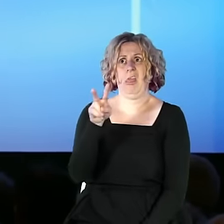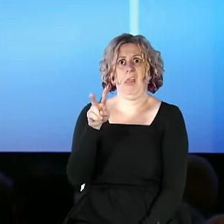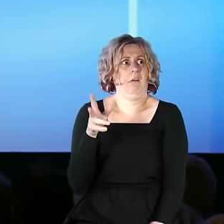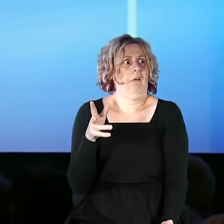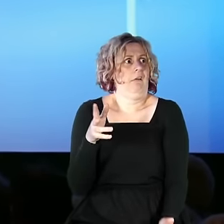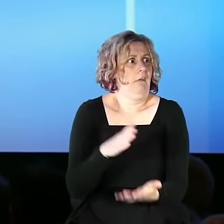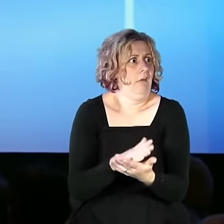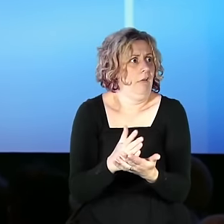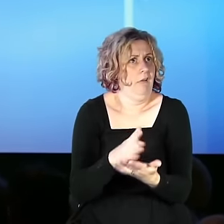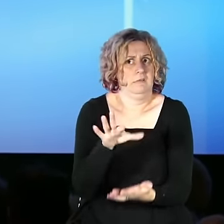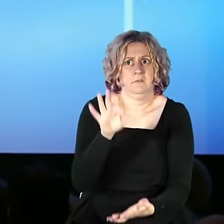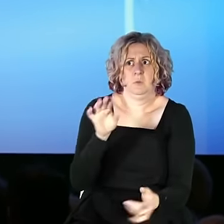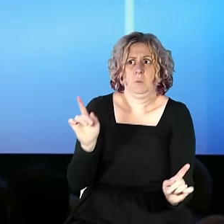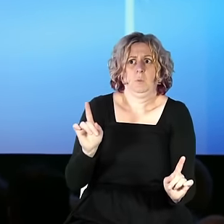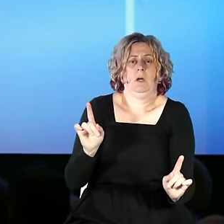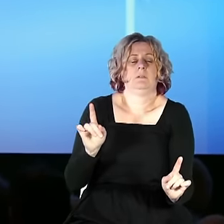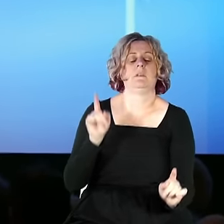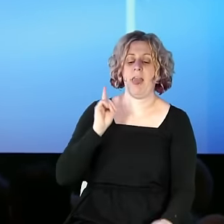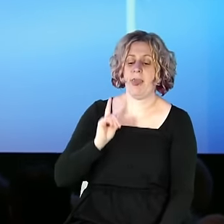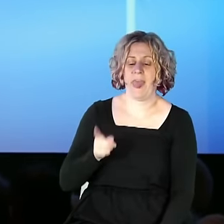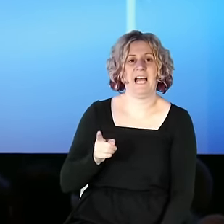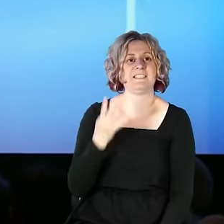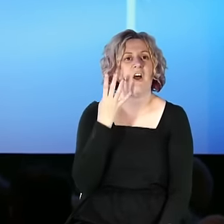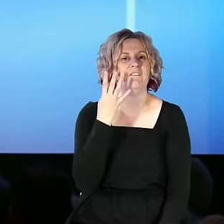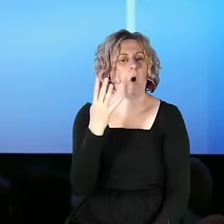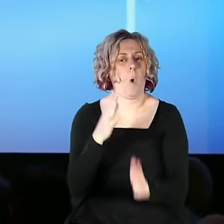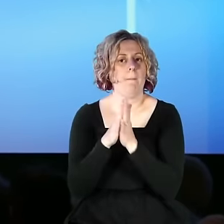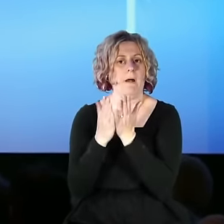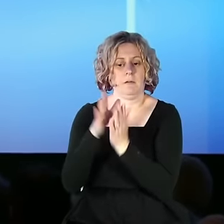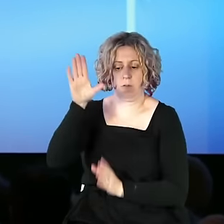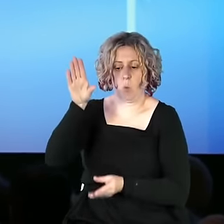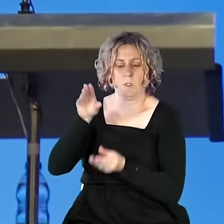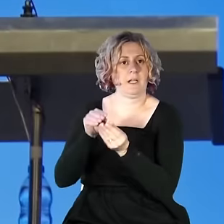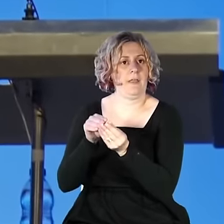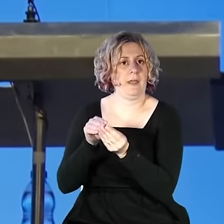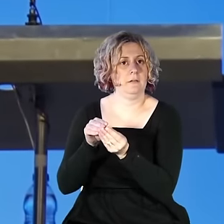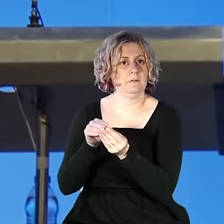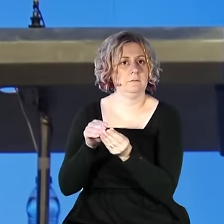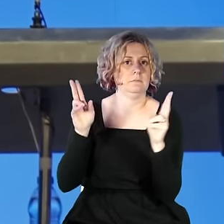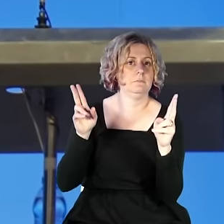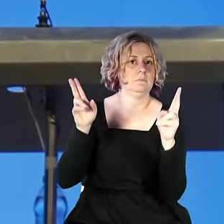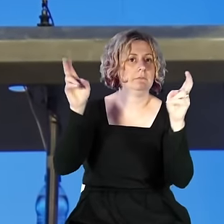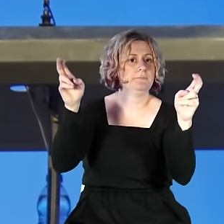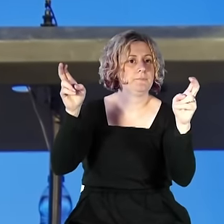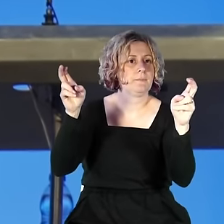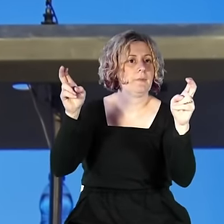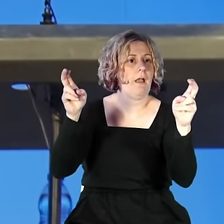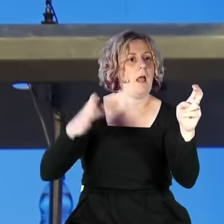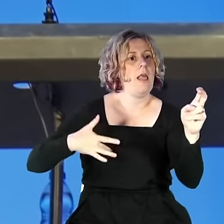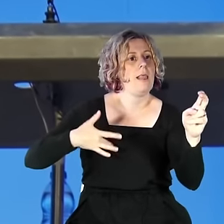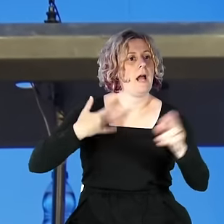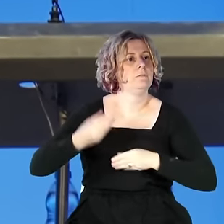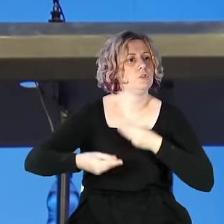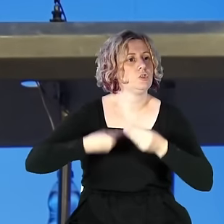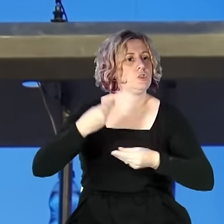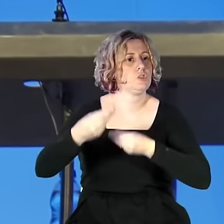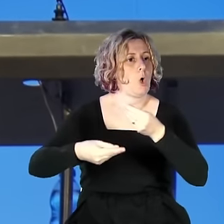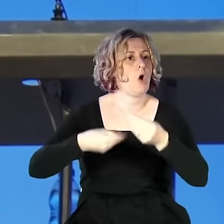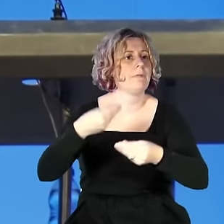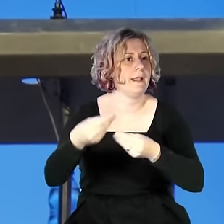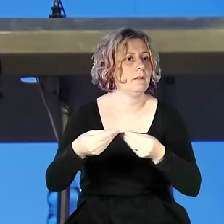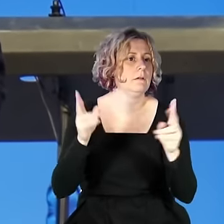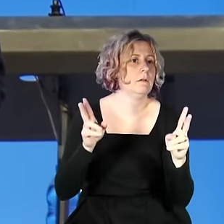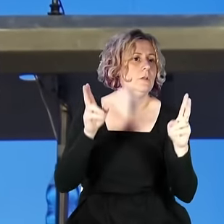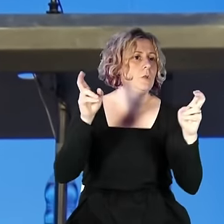And in the pack, there's four books in here, you get a biography, it's called To a Different Drum, and I have to say, I read a lot of